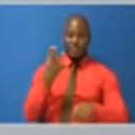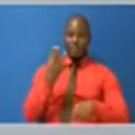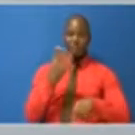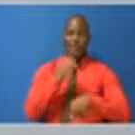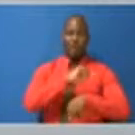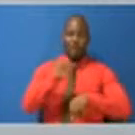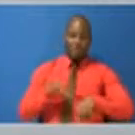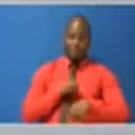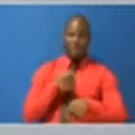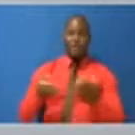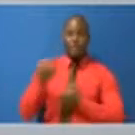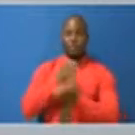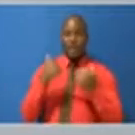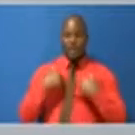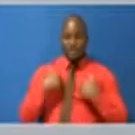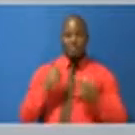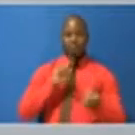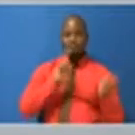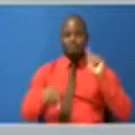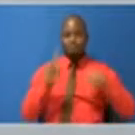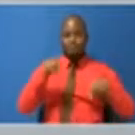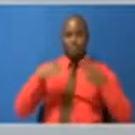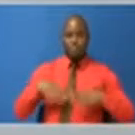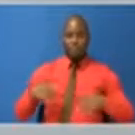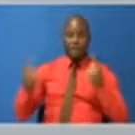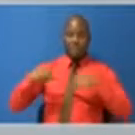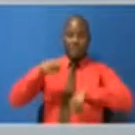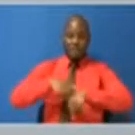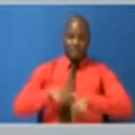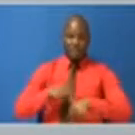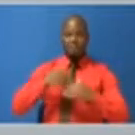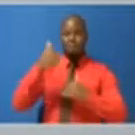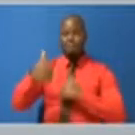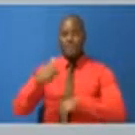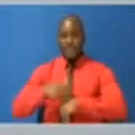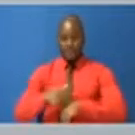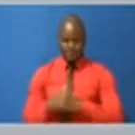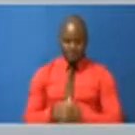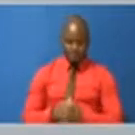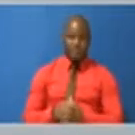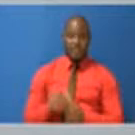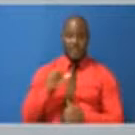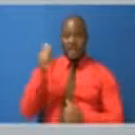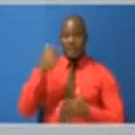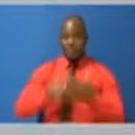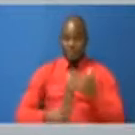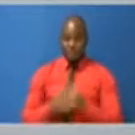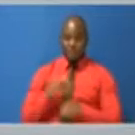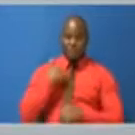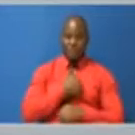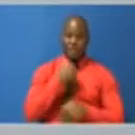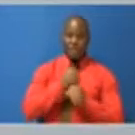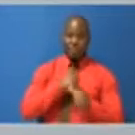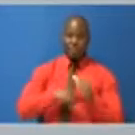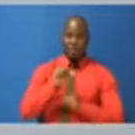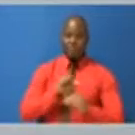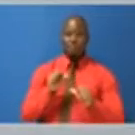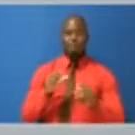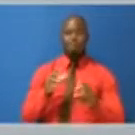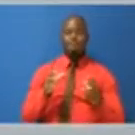economy where we can have shifts and people come at this time this time or that time another thing we can do about